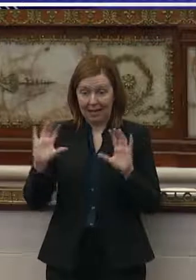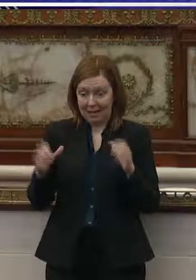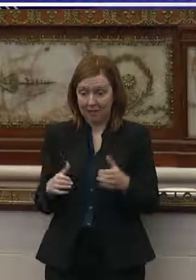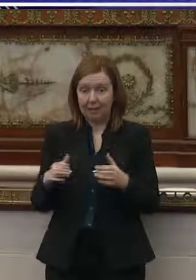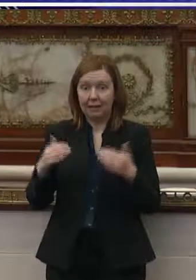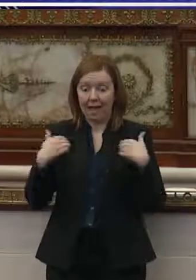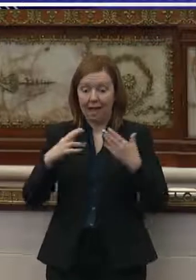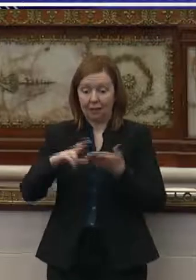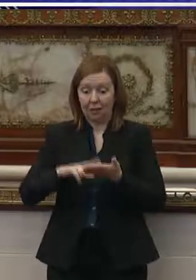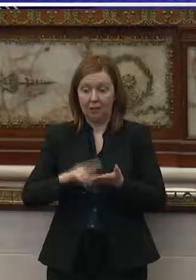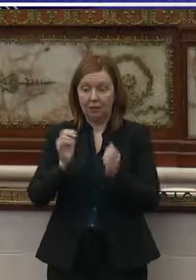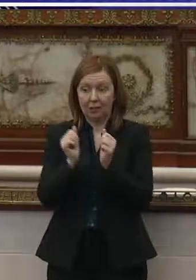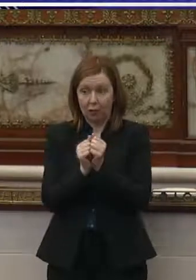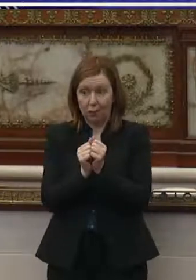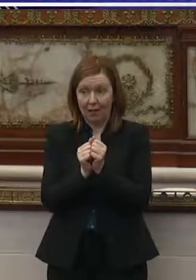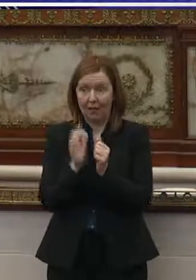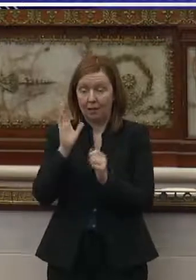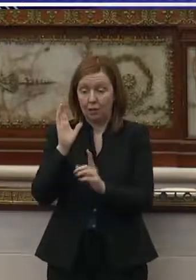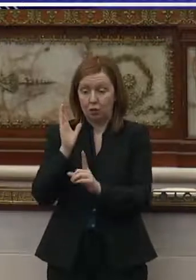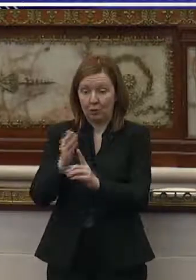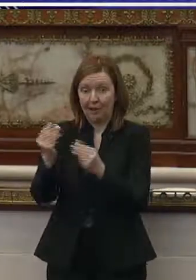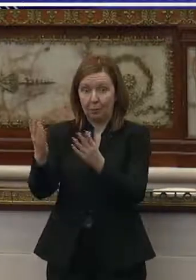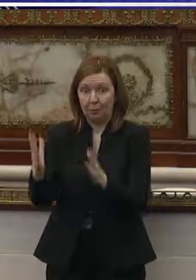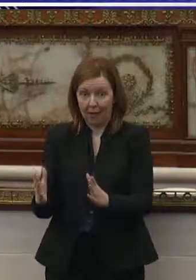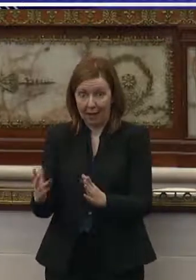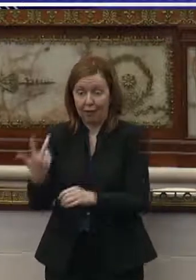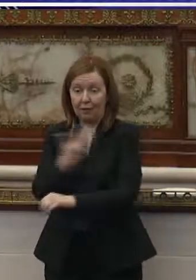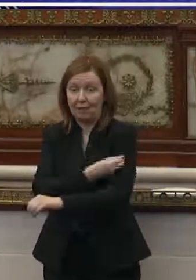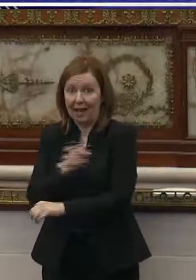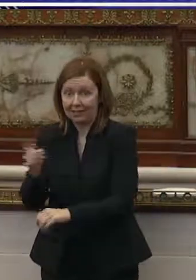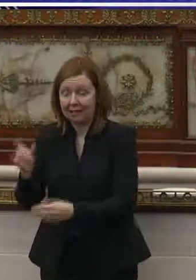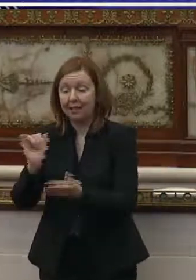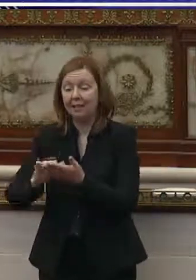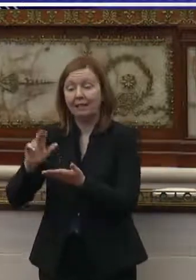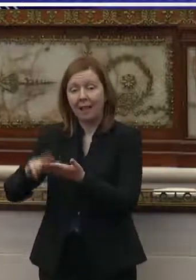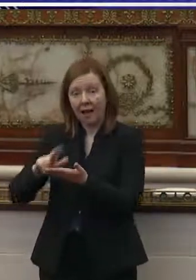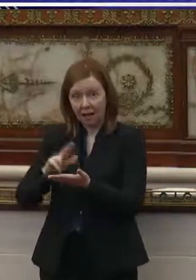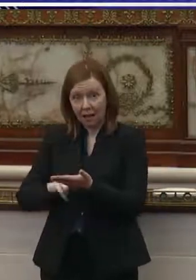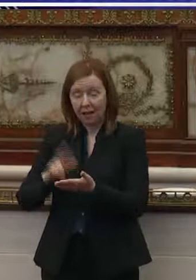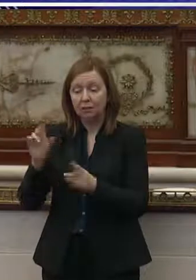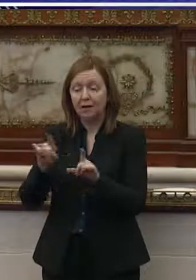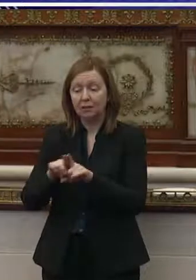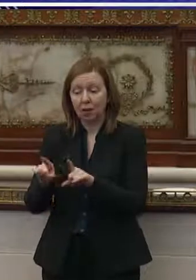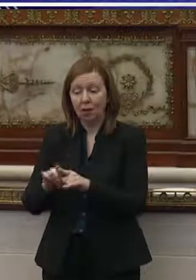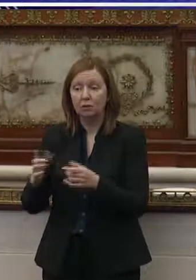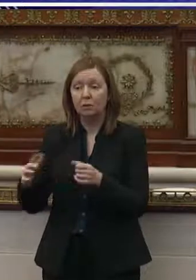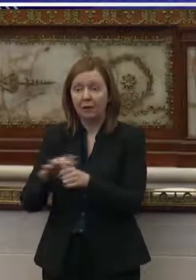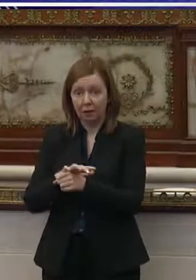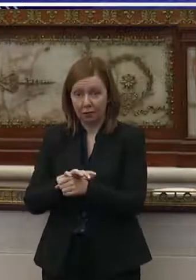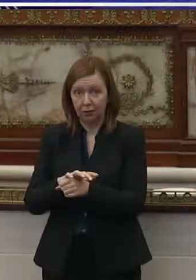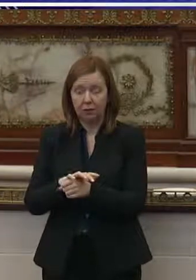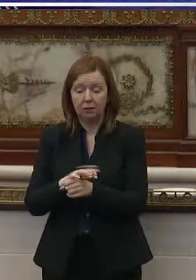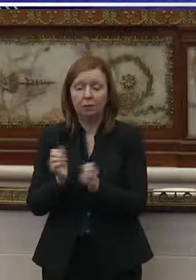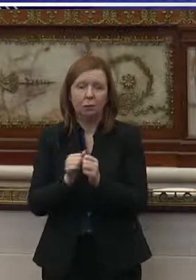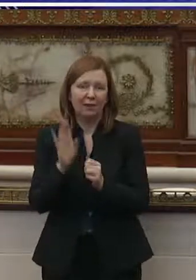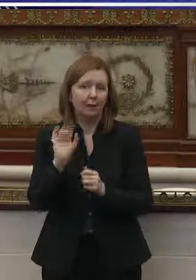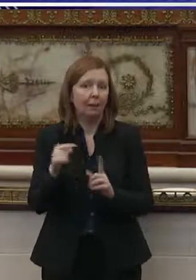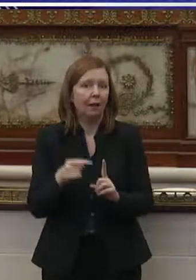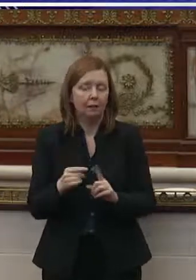into a contract with a direct provider of vaccines, that contract would also be covered under this